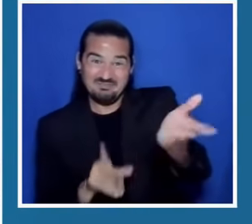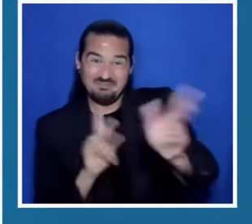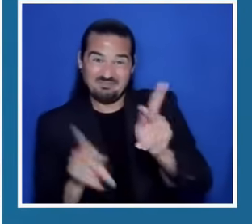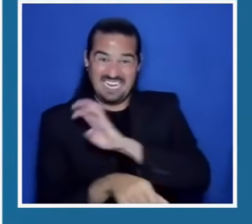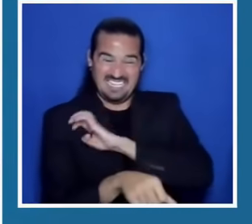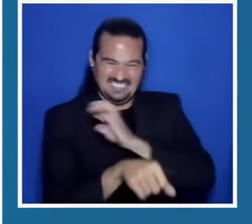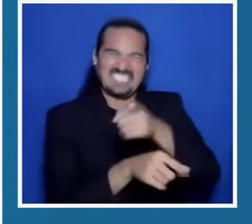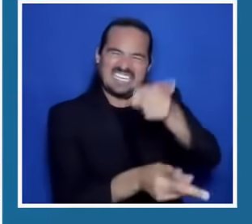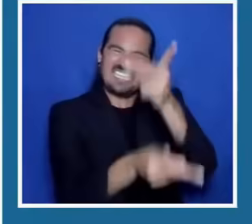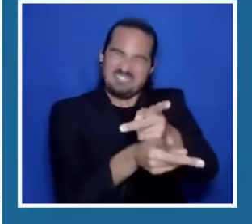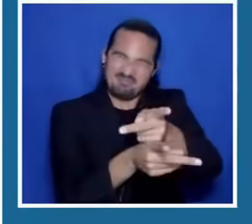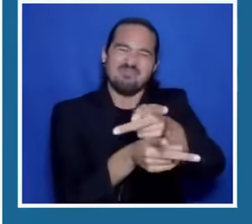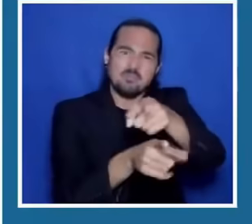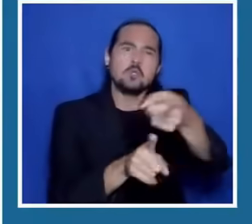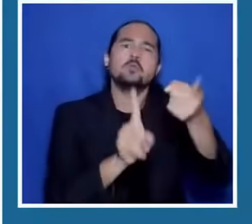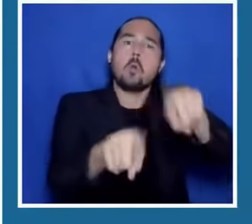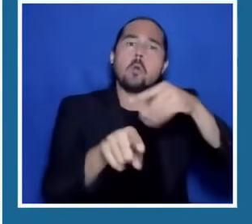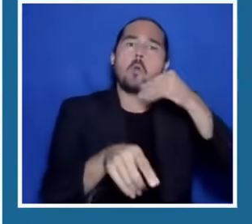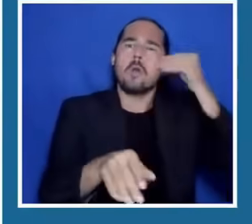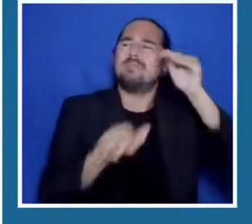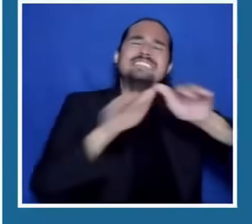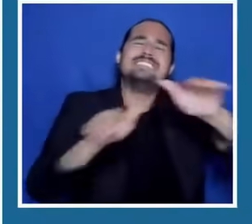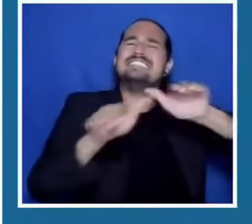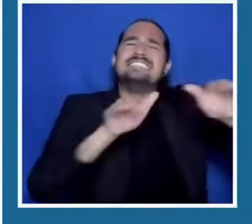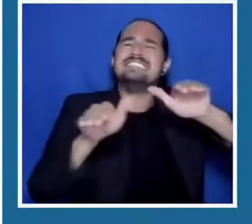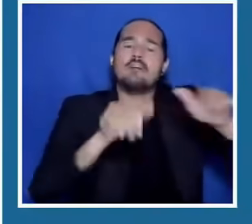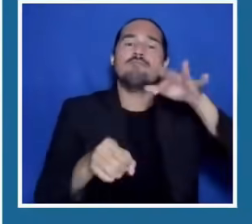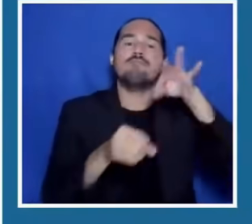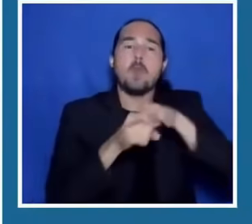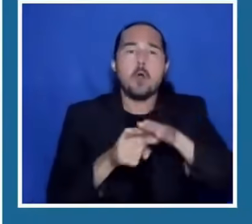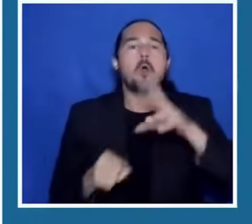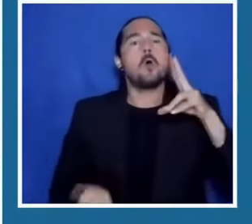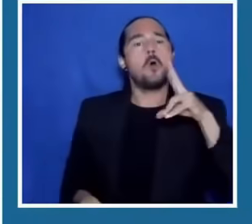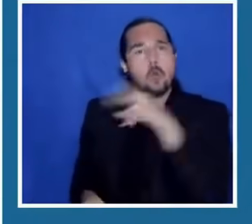this Republican recall.